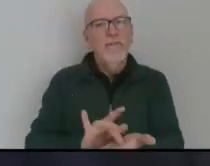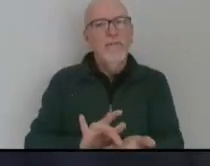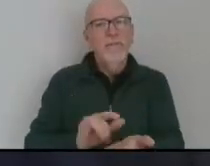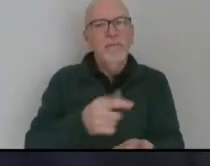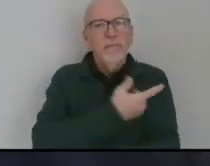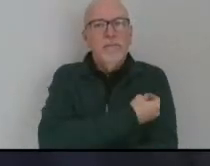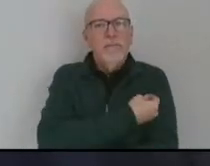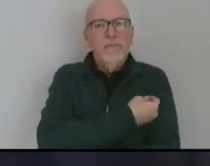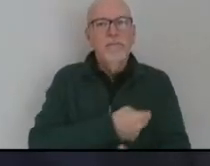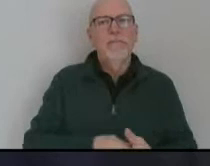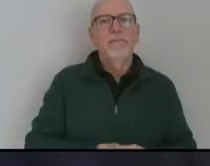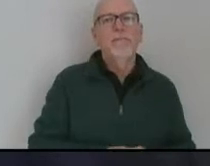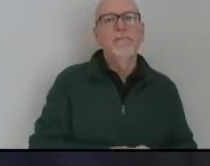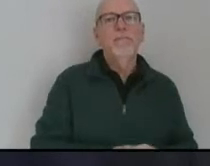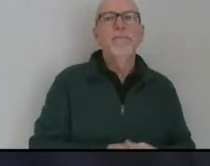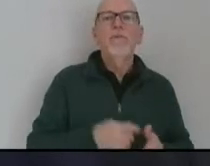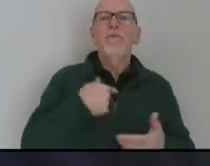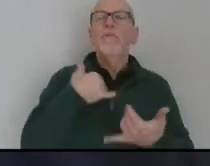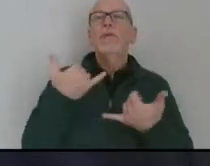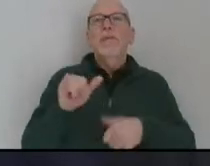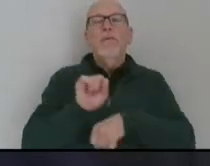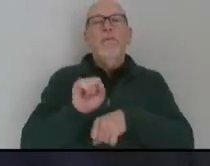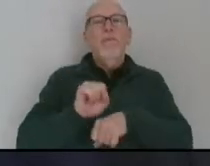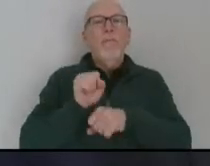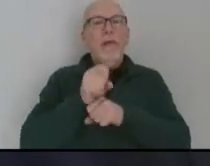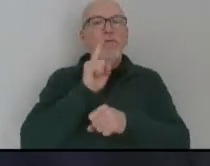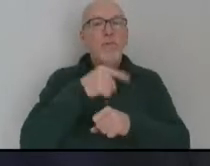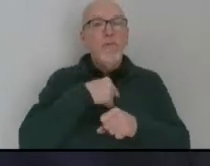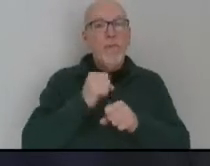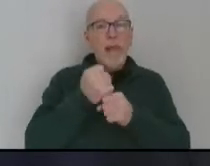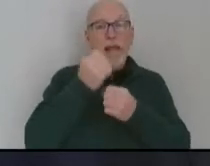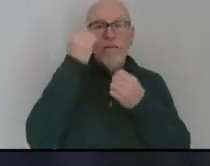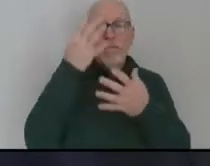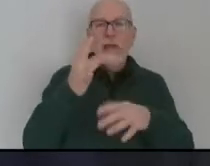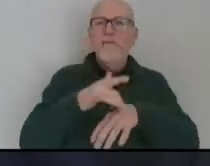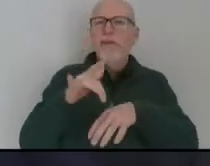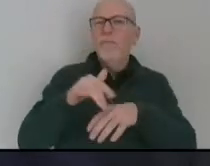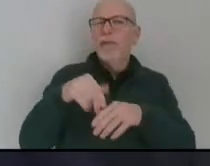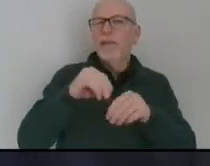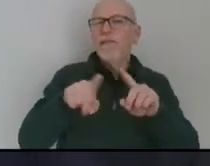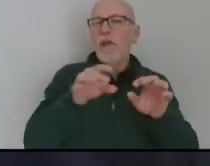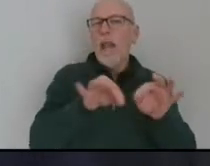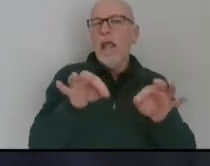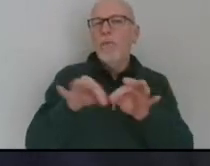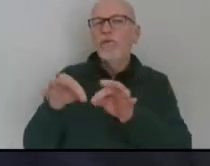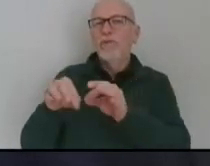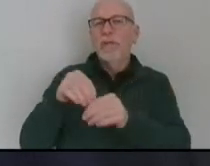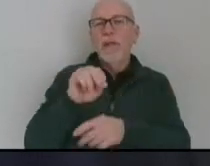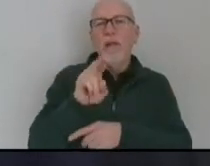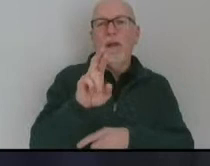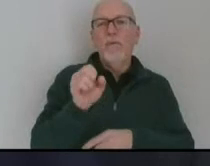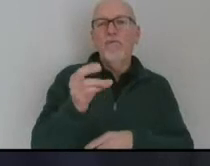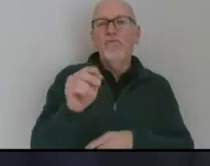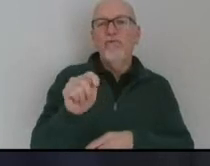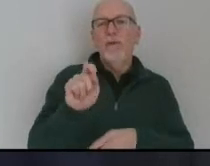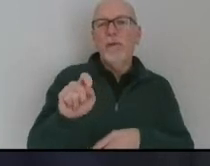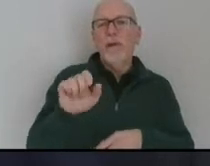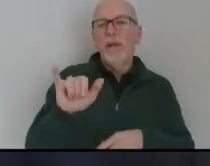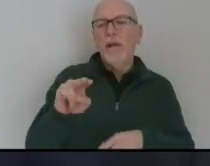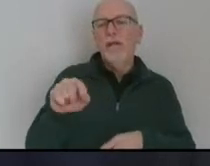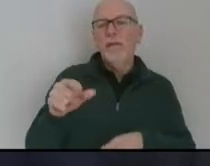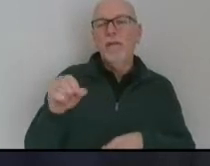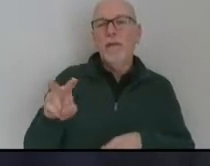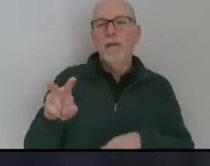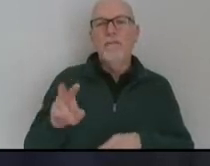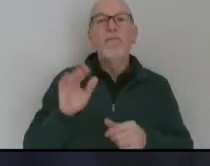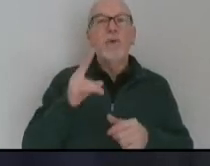also continue to work to make information available in other languages at ourshot.in.gov, and you will start to see Hoosiers from all backgrounds